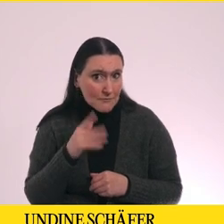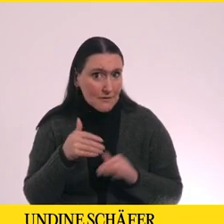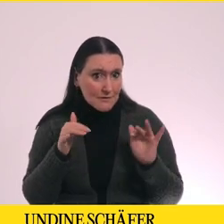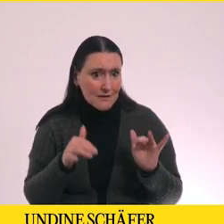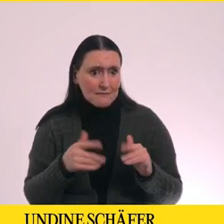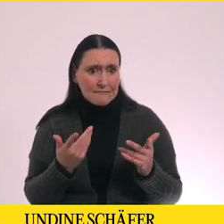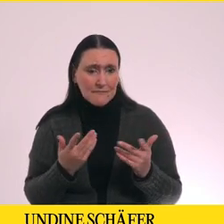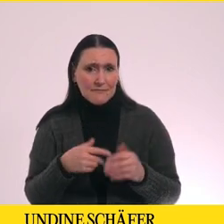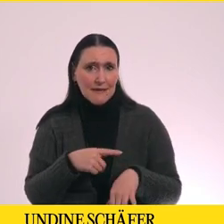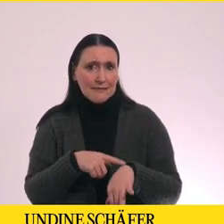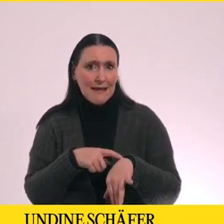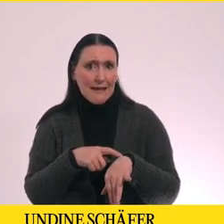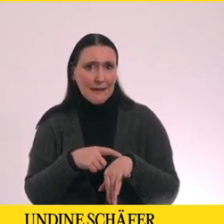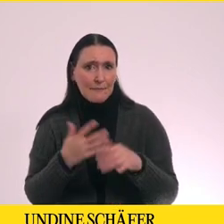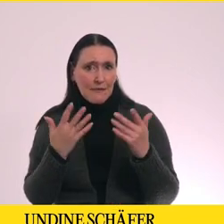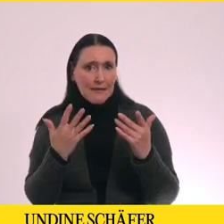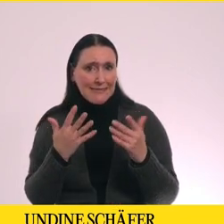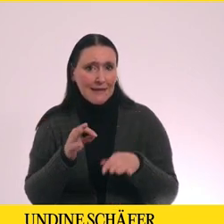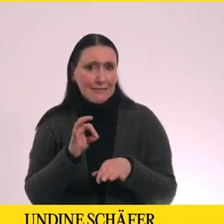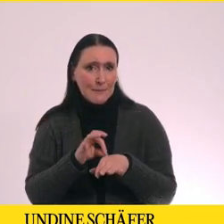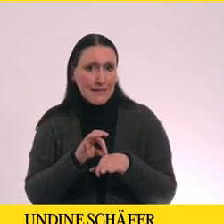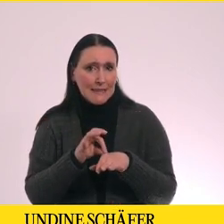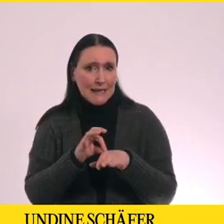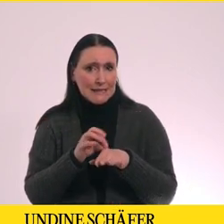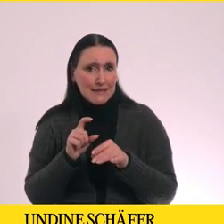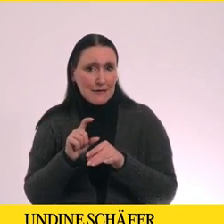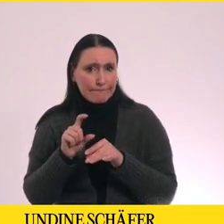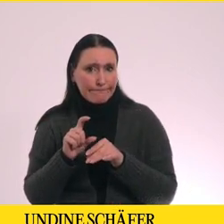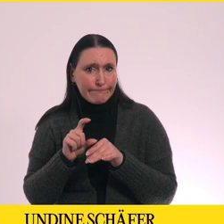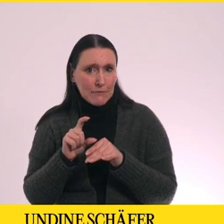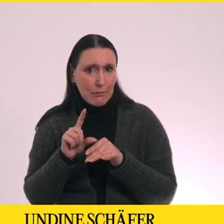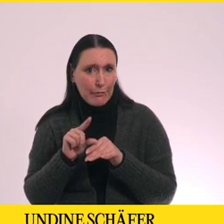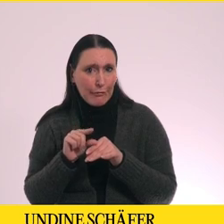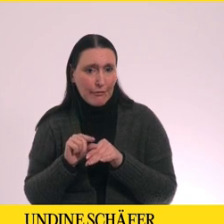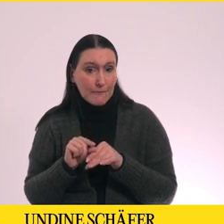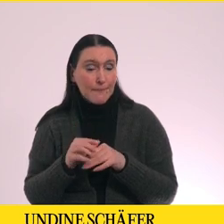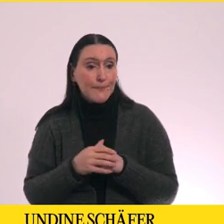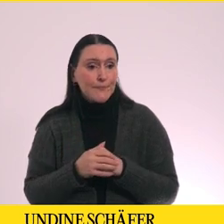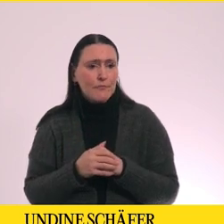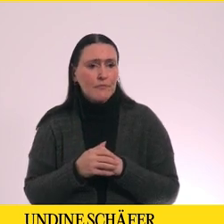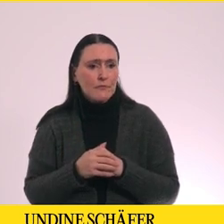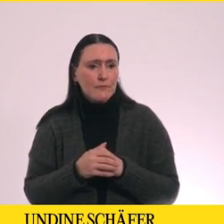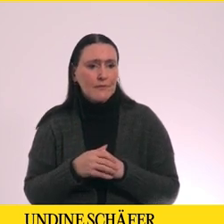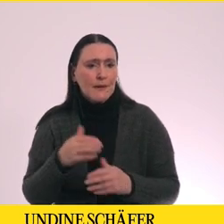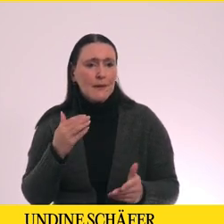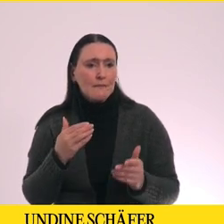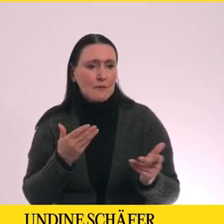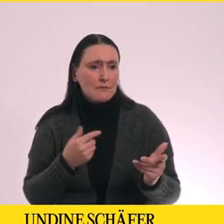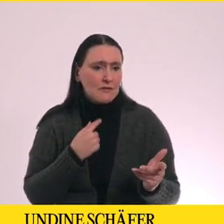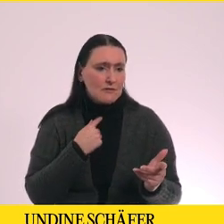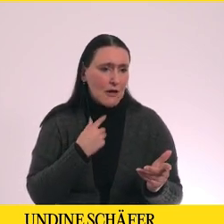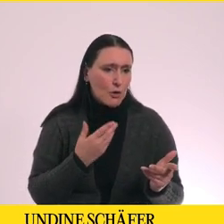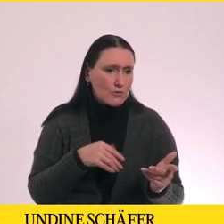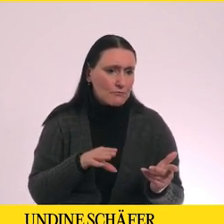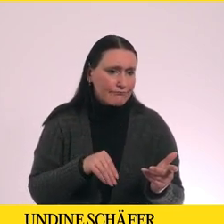left, can you believe? So Carlotta and Sarah, did you want to come in on any response to